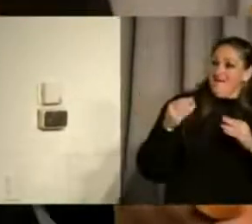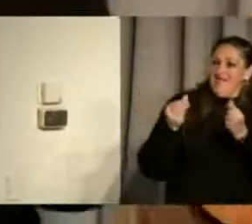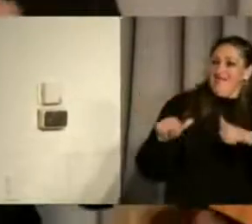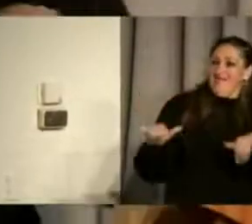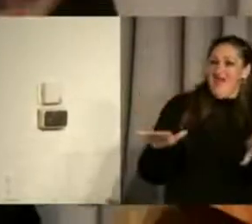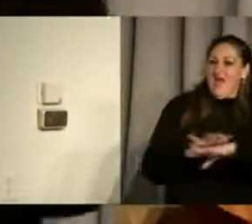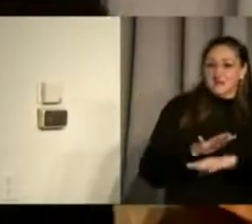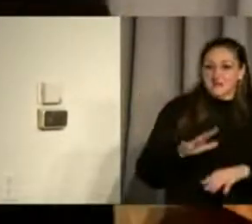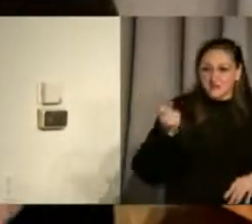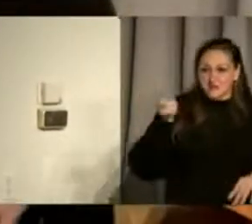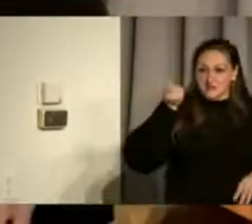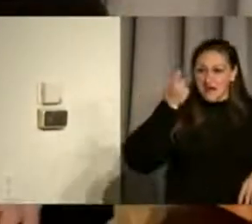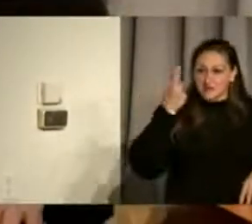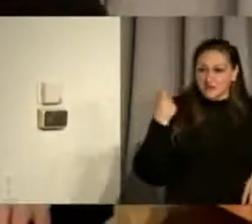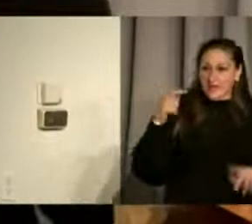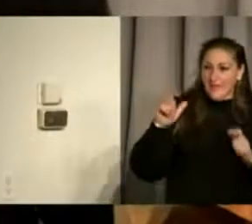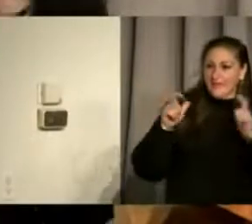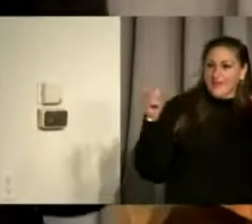winter campgrounds.